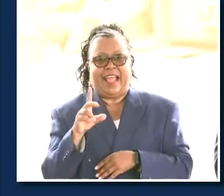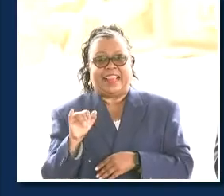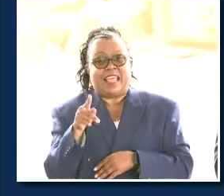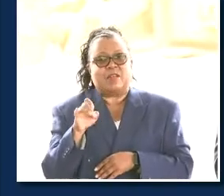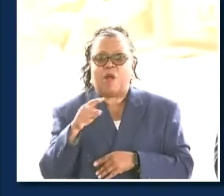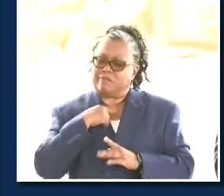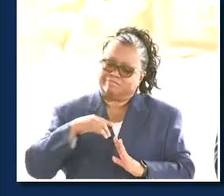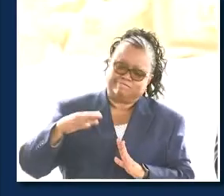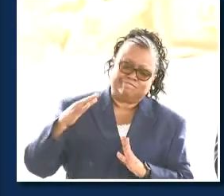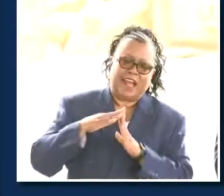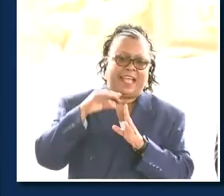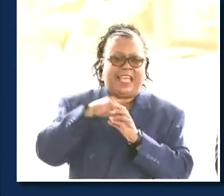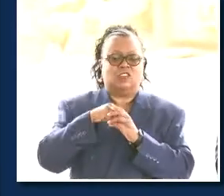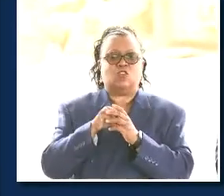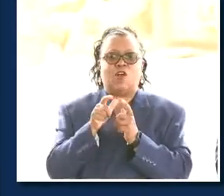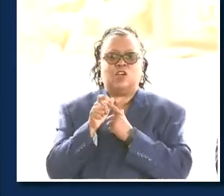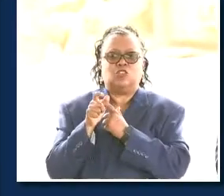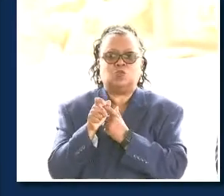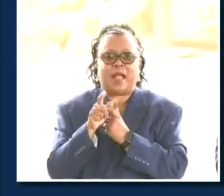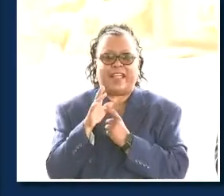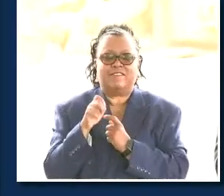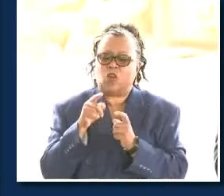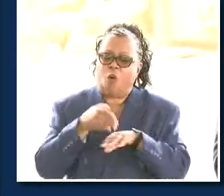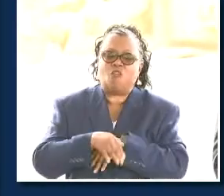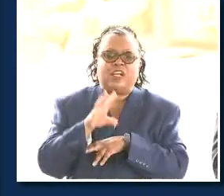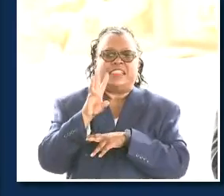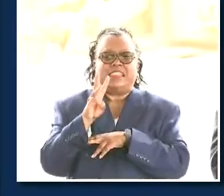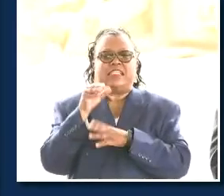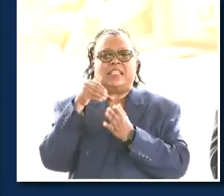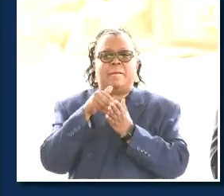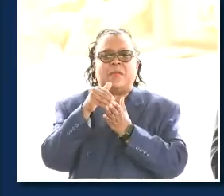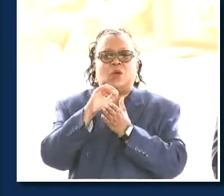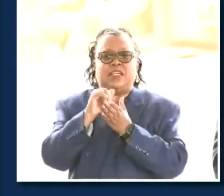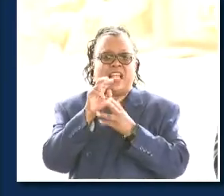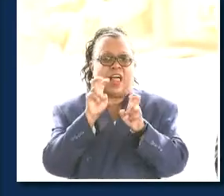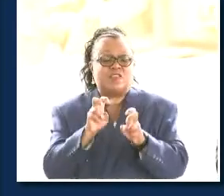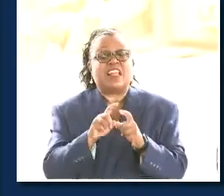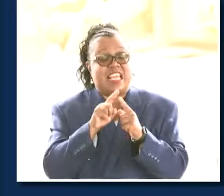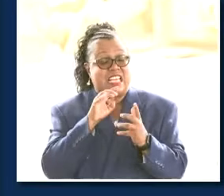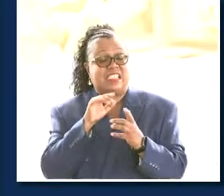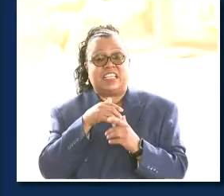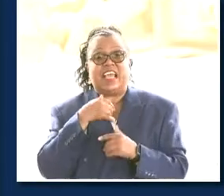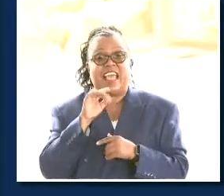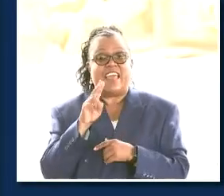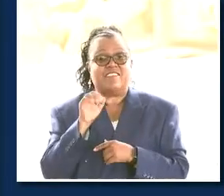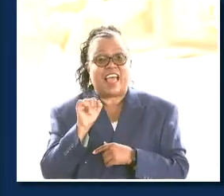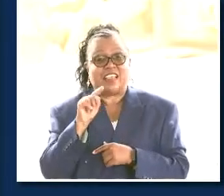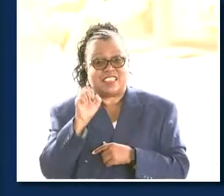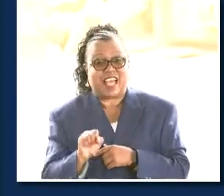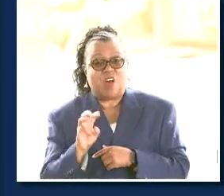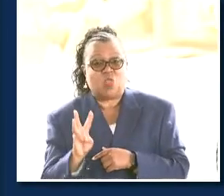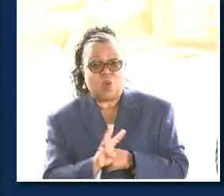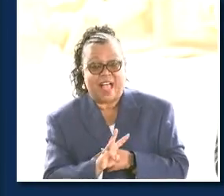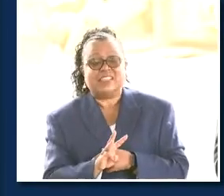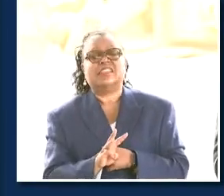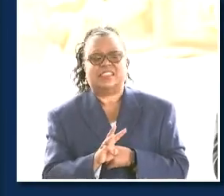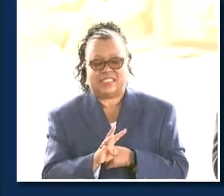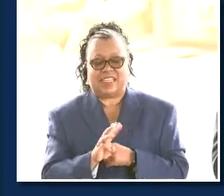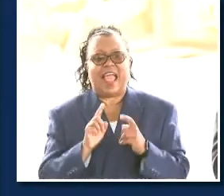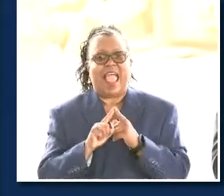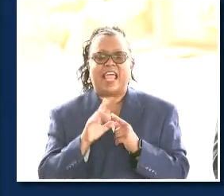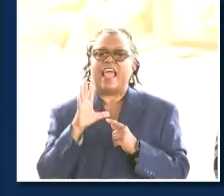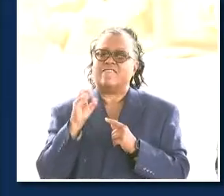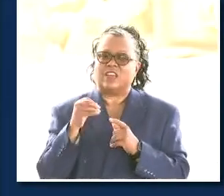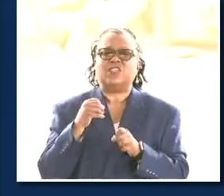a state-of-the-art indoor track and field. It's an over $60 million investment. It is Invest Southwest, and it took